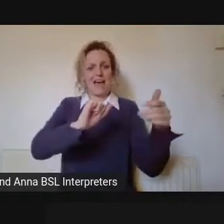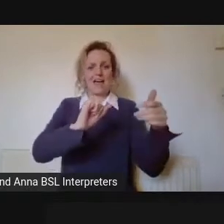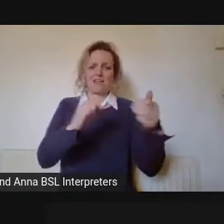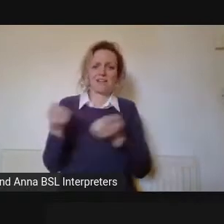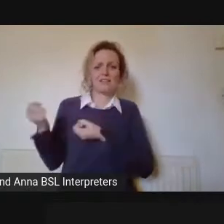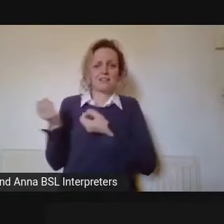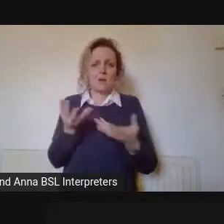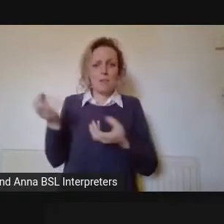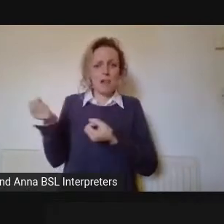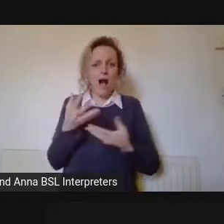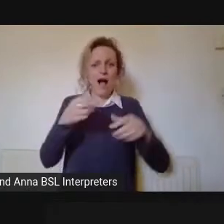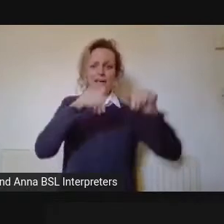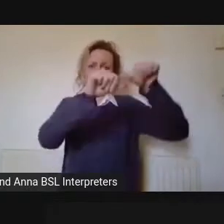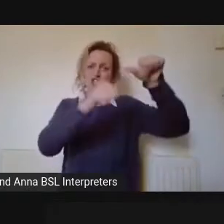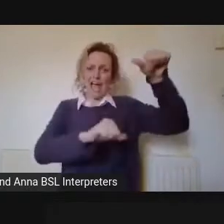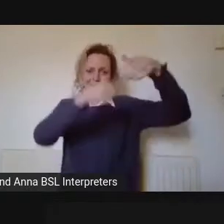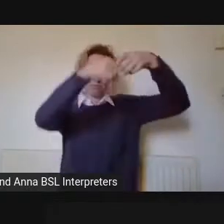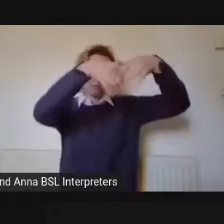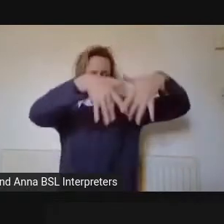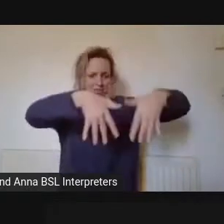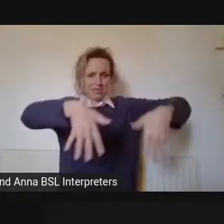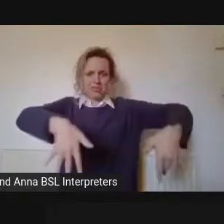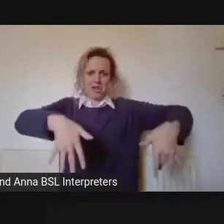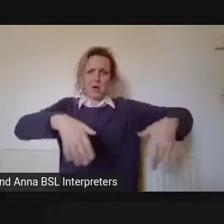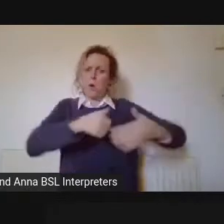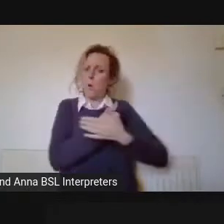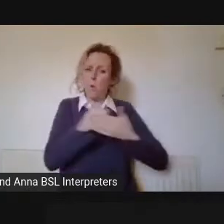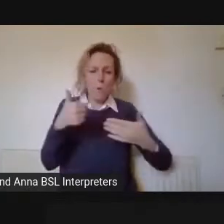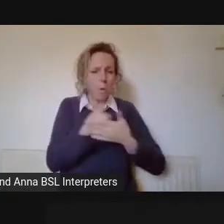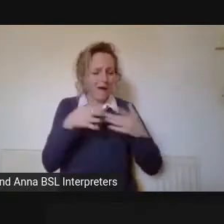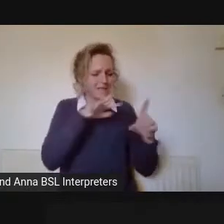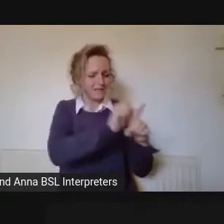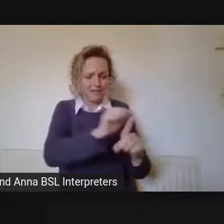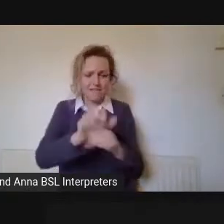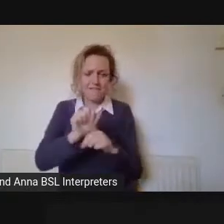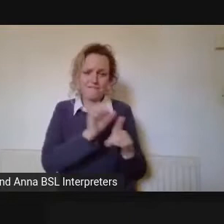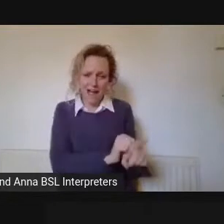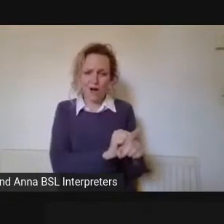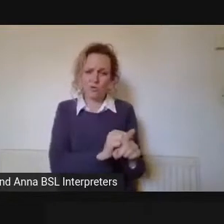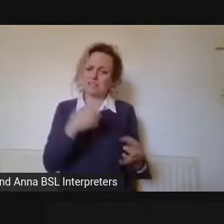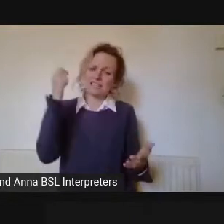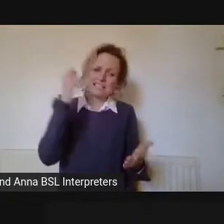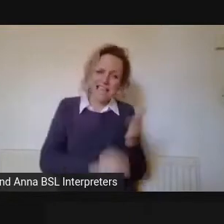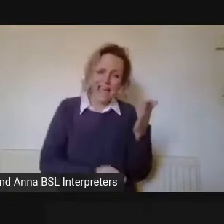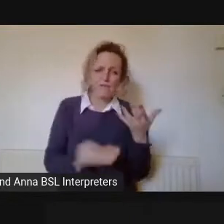exploitation free. It was not a good space for any company to start to step up and say we're doing the right thing, because